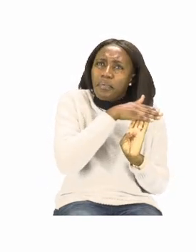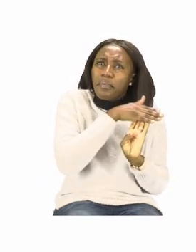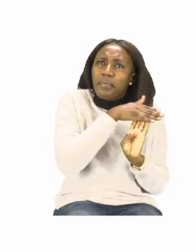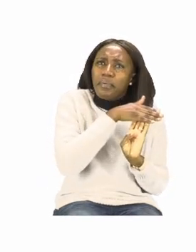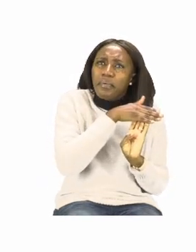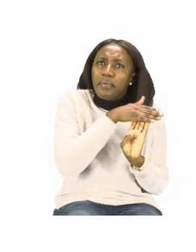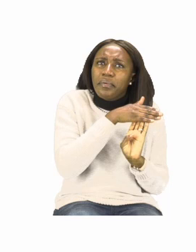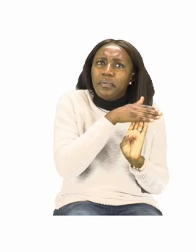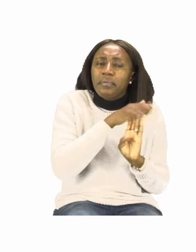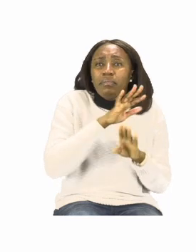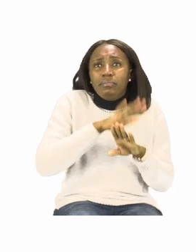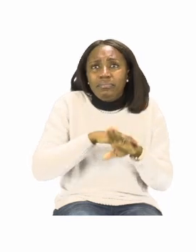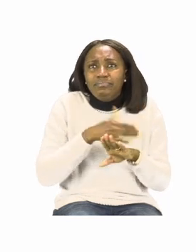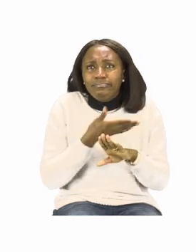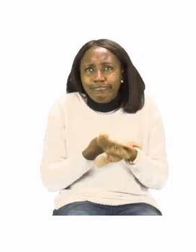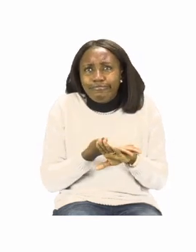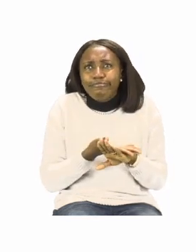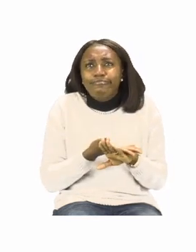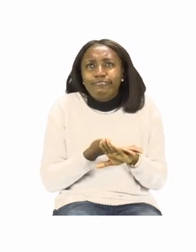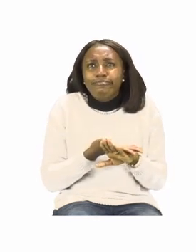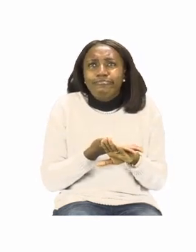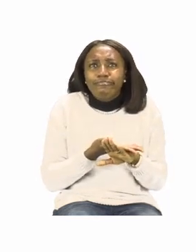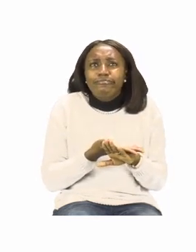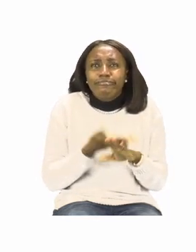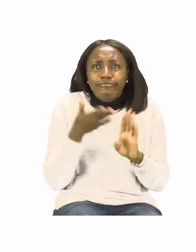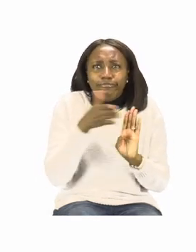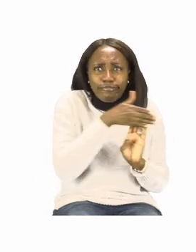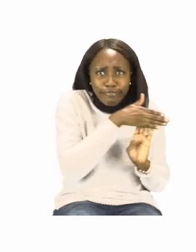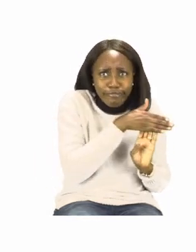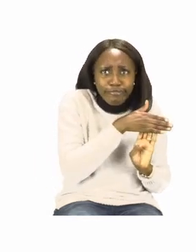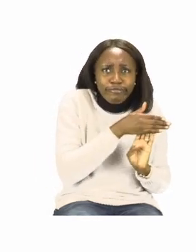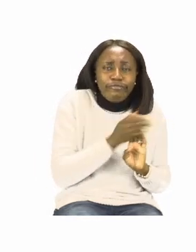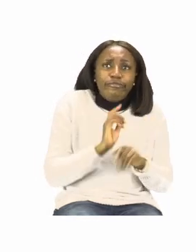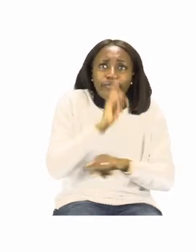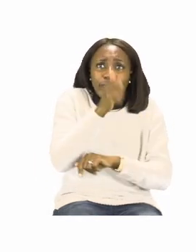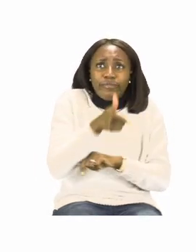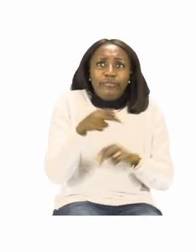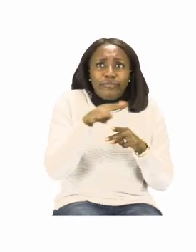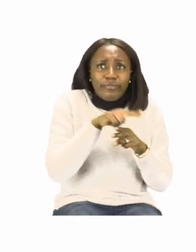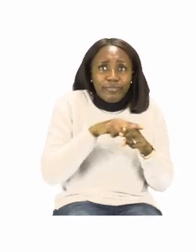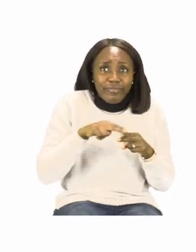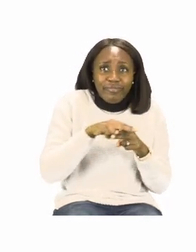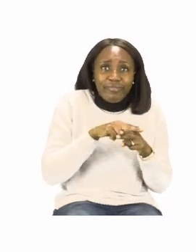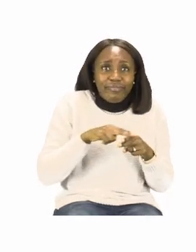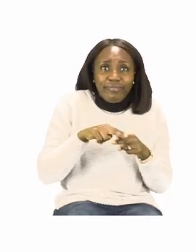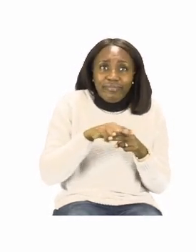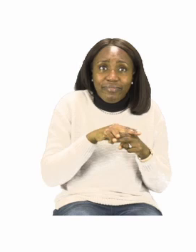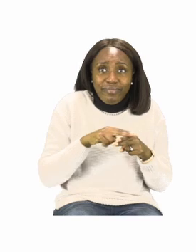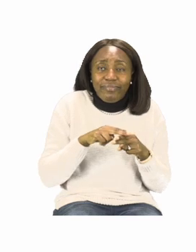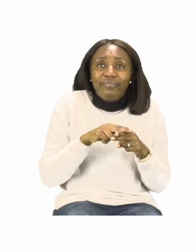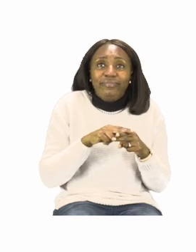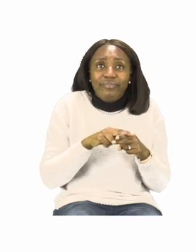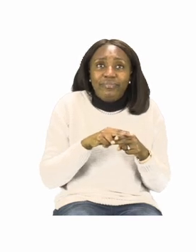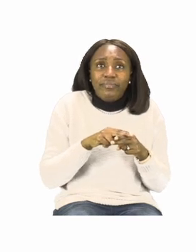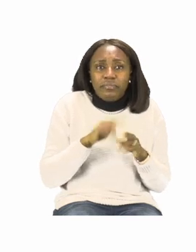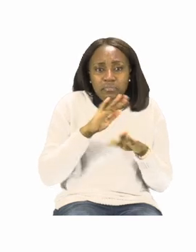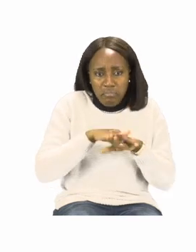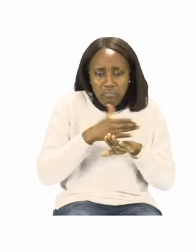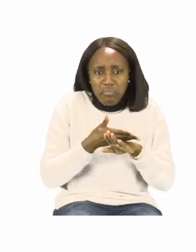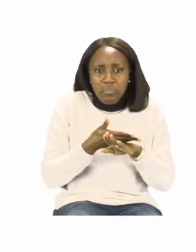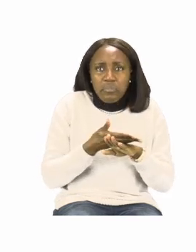is usually kept safe so that we can use it again. We store food in the